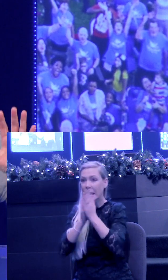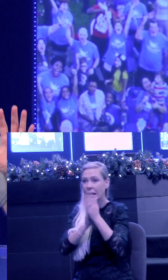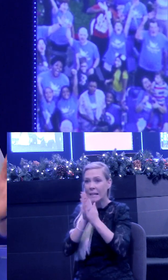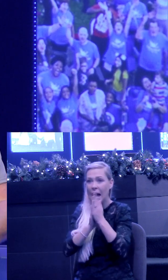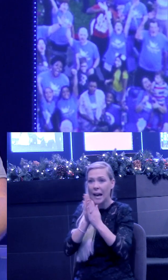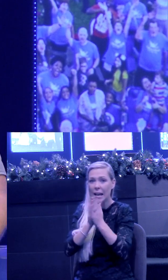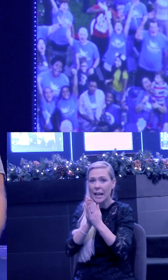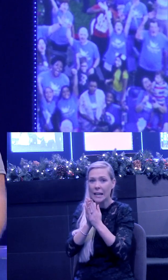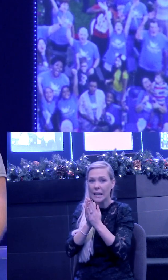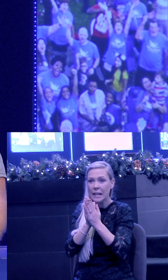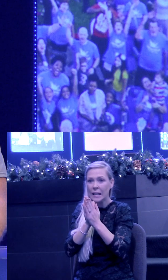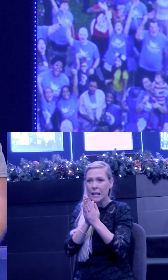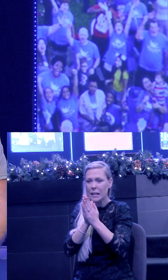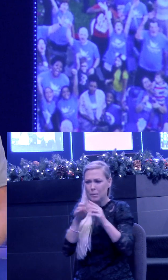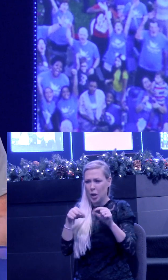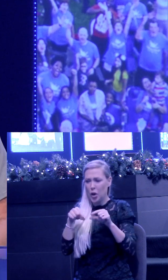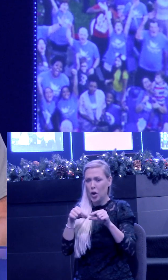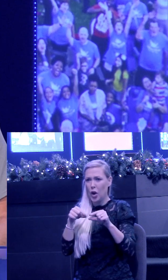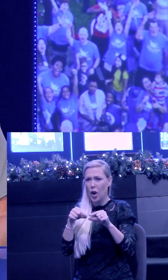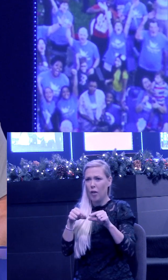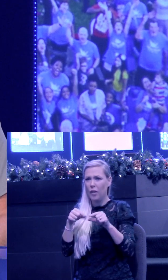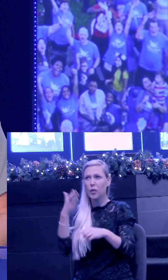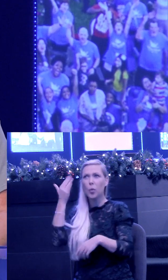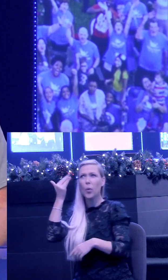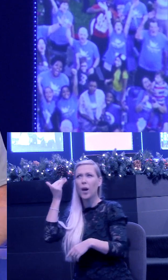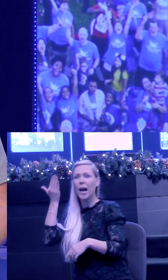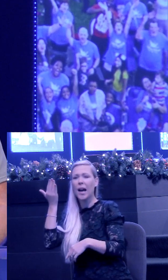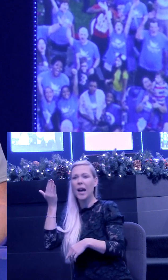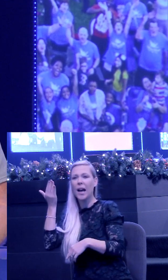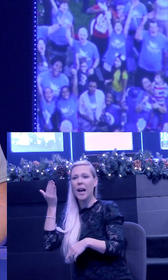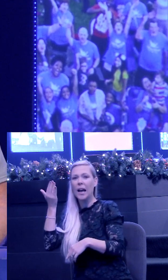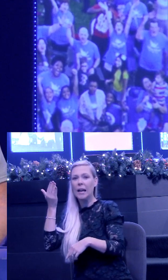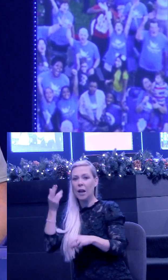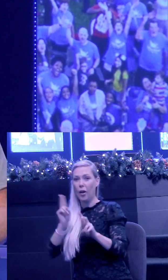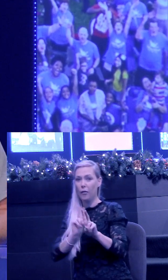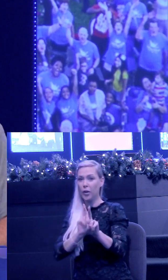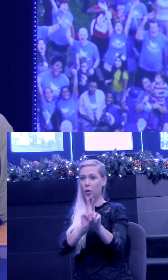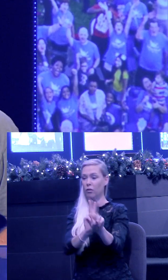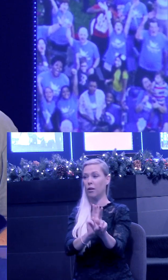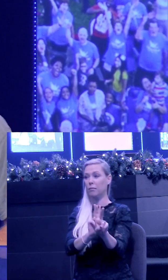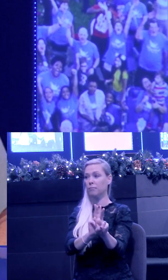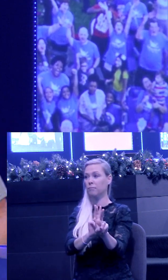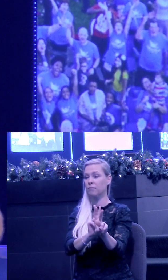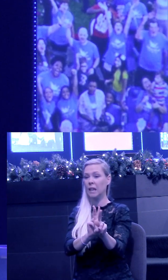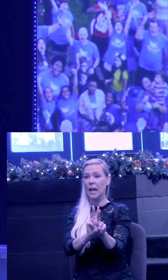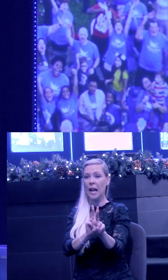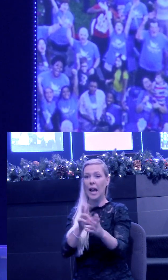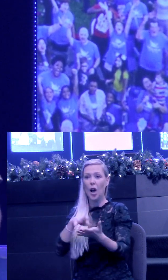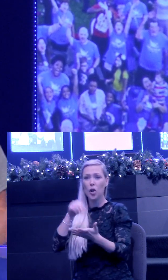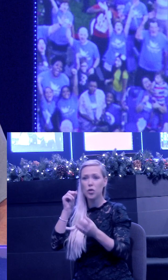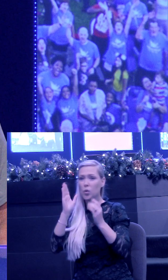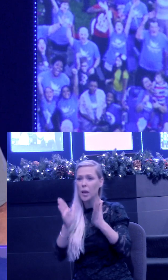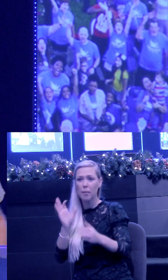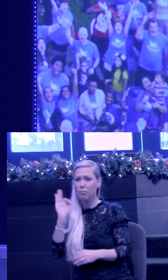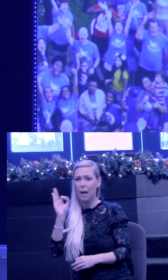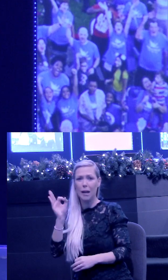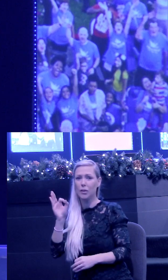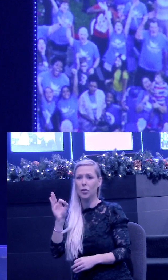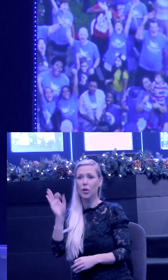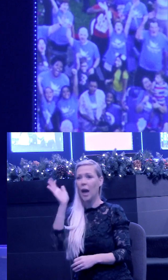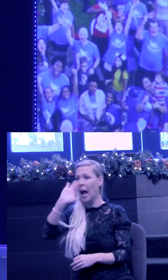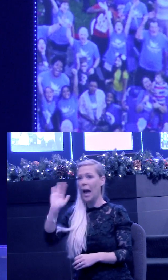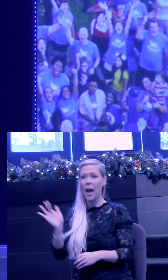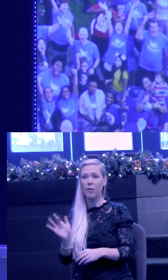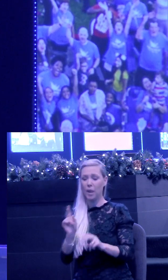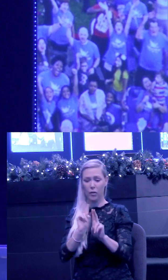but I was actually a little bit apprehensive about one thing: doing a funeral. As a student pastor with students growing up, I was a student pastor for